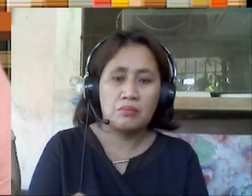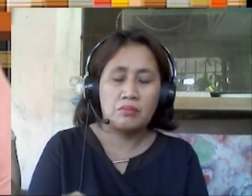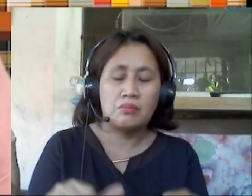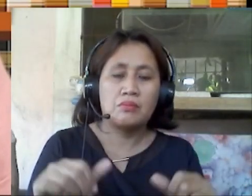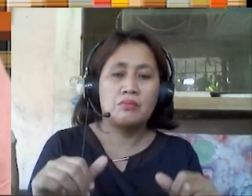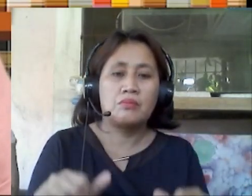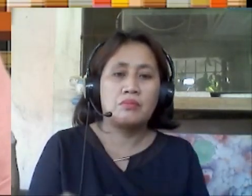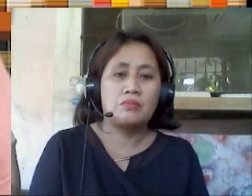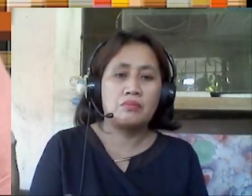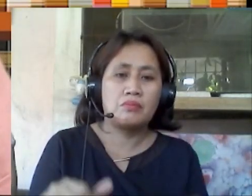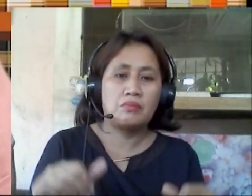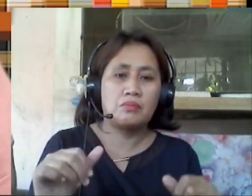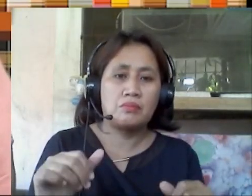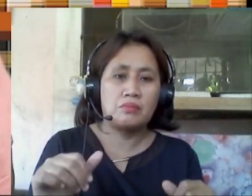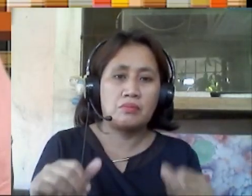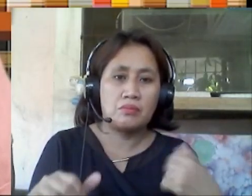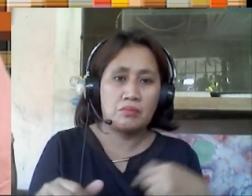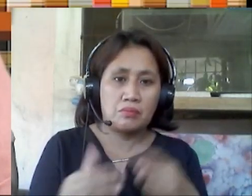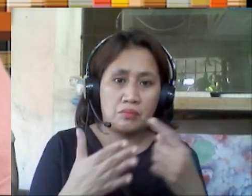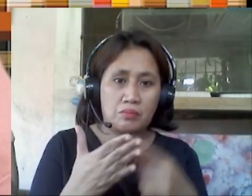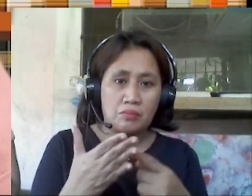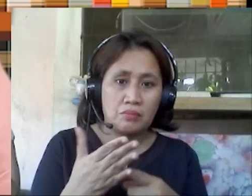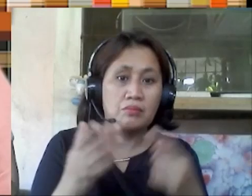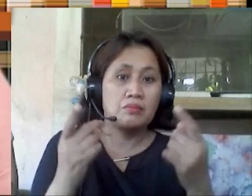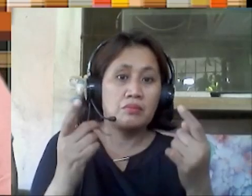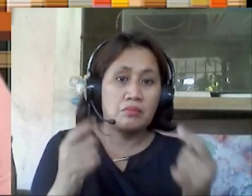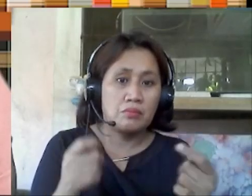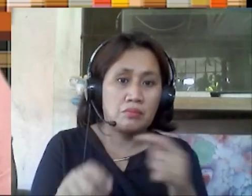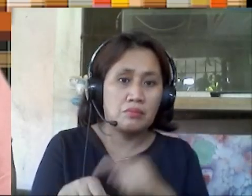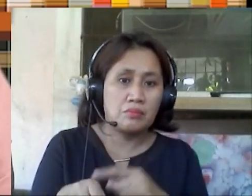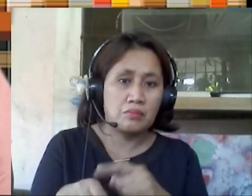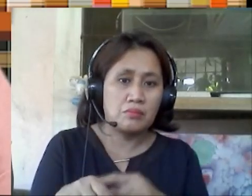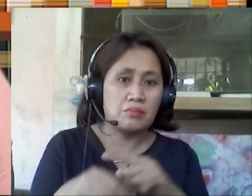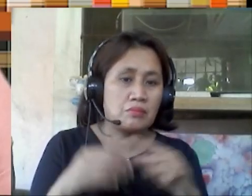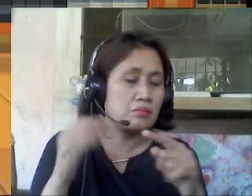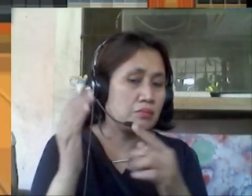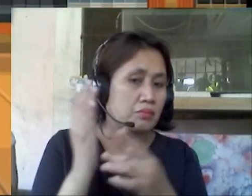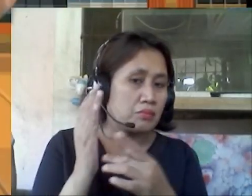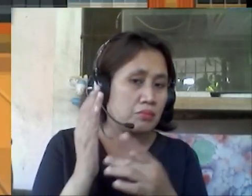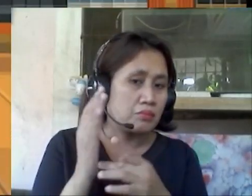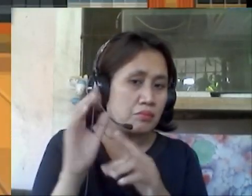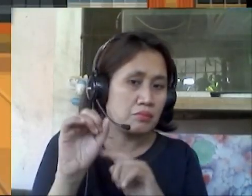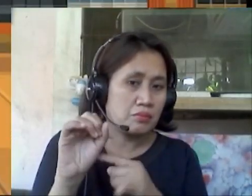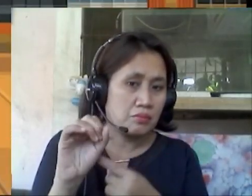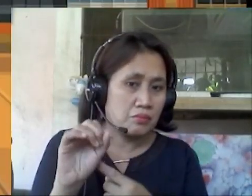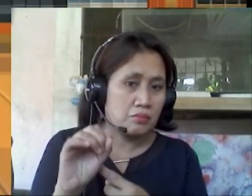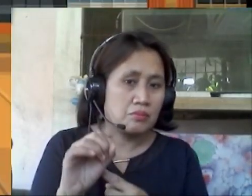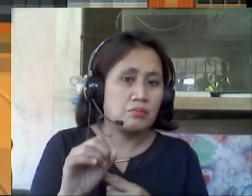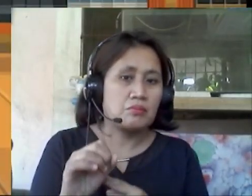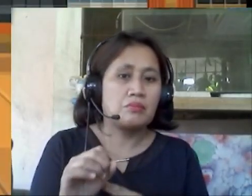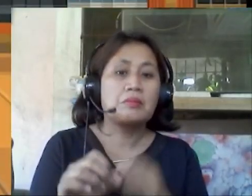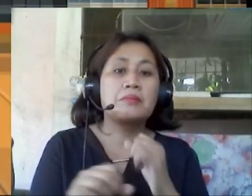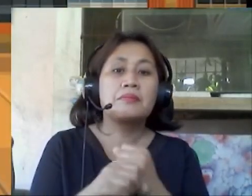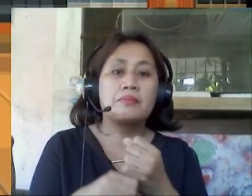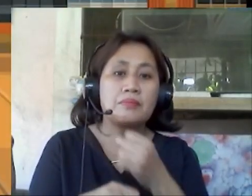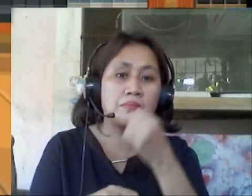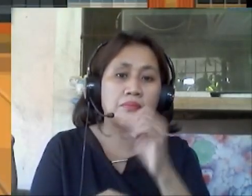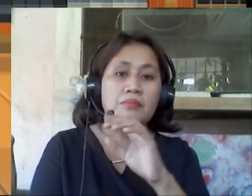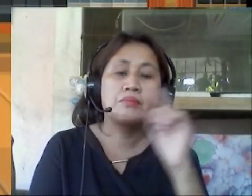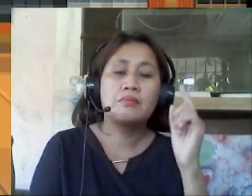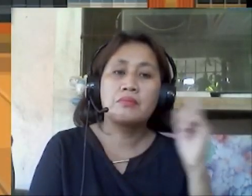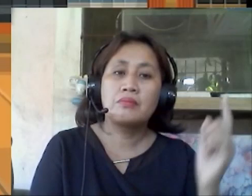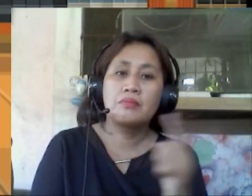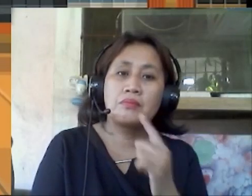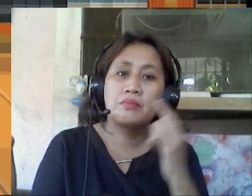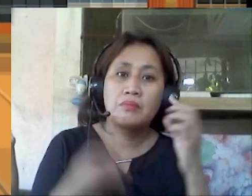writing of bibliographic entries, this time of online sources. So that's it. Make sure to always stay tuned